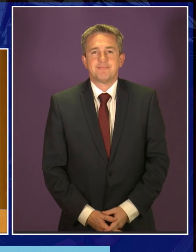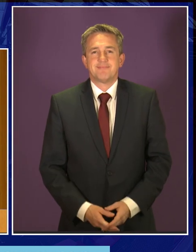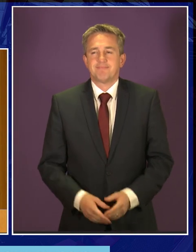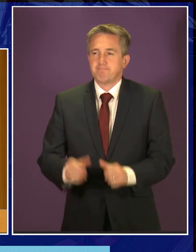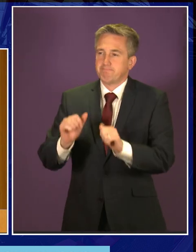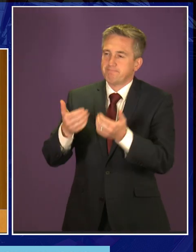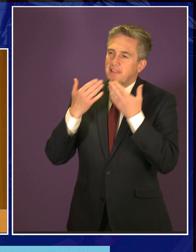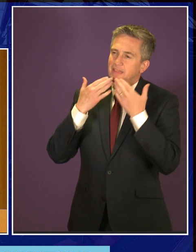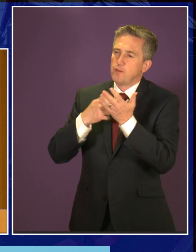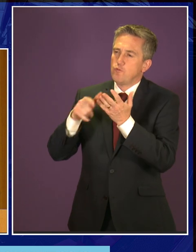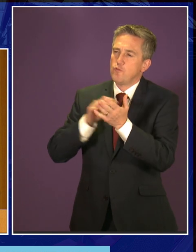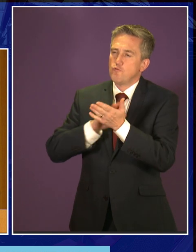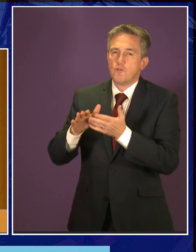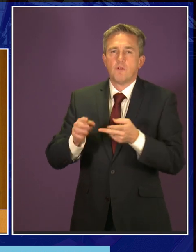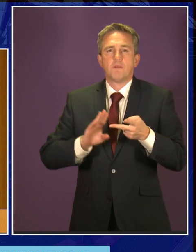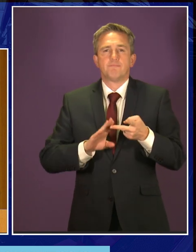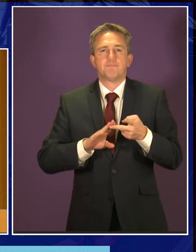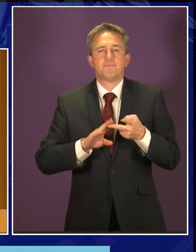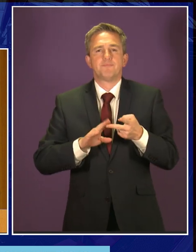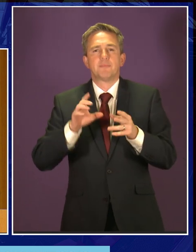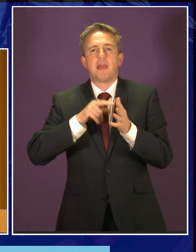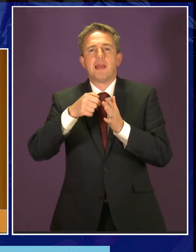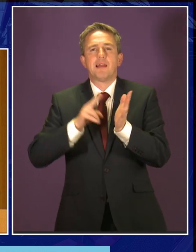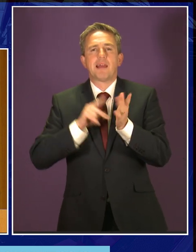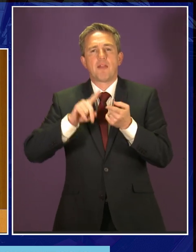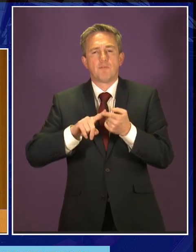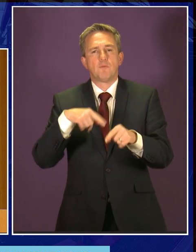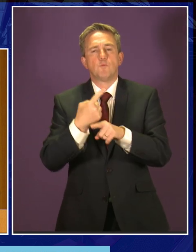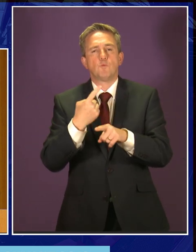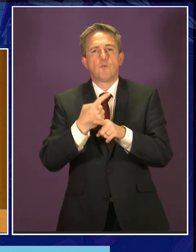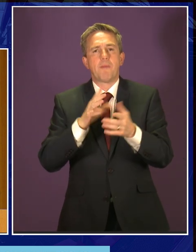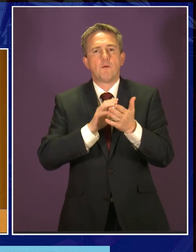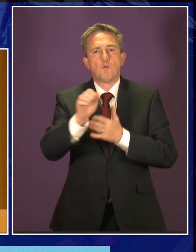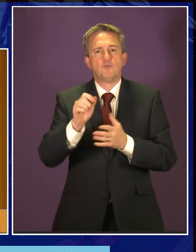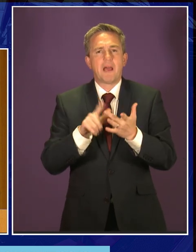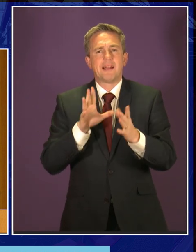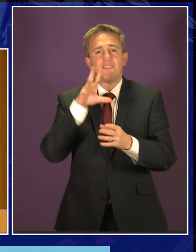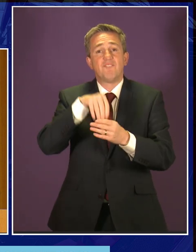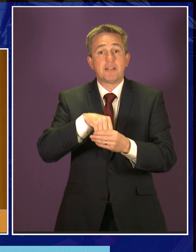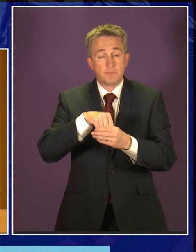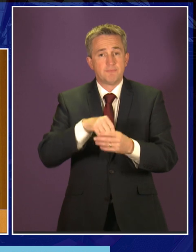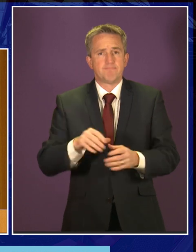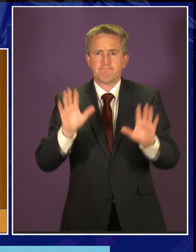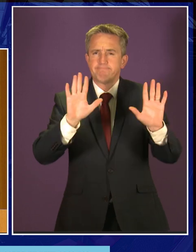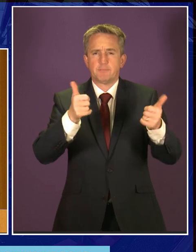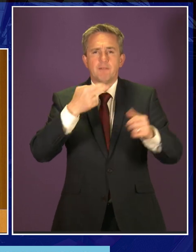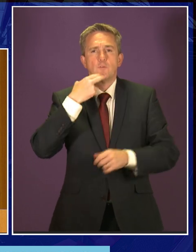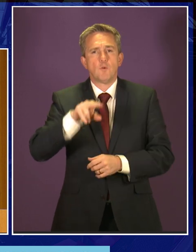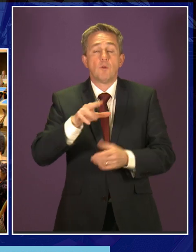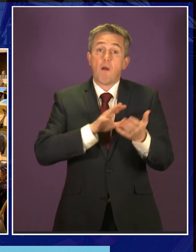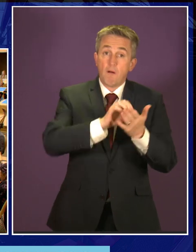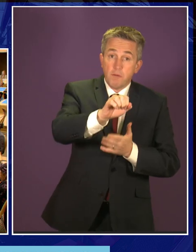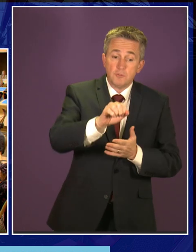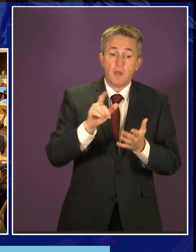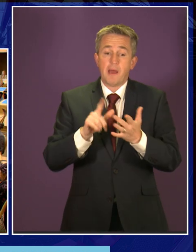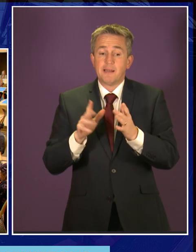Thank you very much, Ruth. And now Catherine Holden to report back on the culture and investment strand. So good afternoon, everybody. Culture and investment,